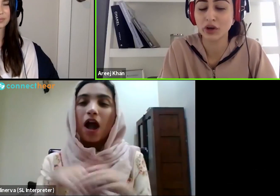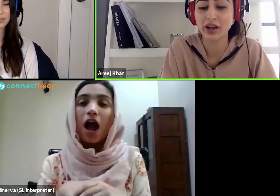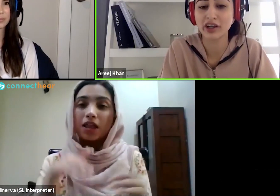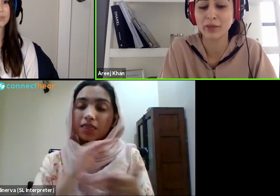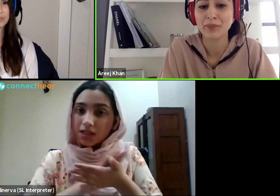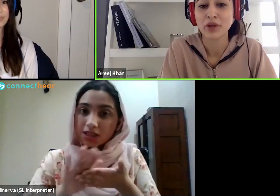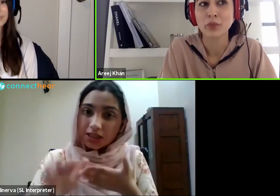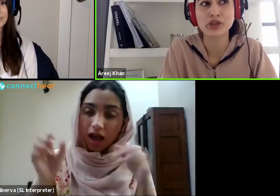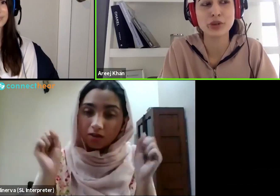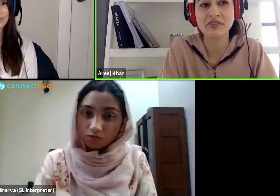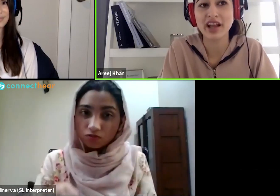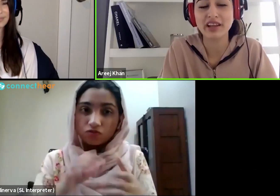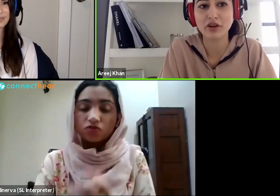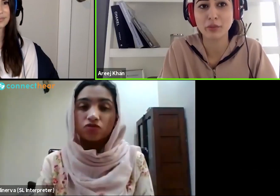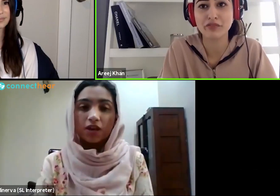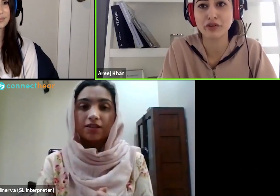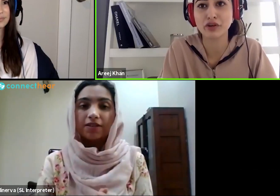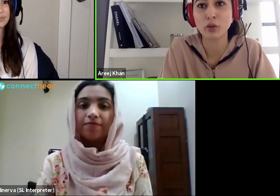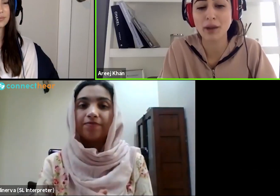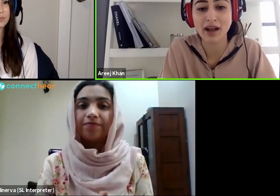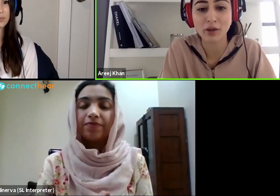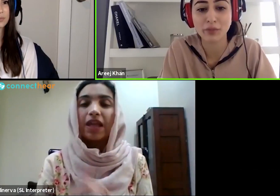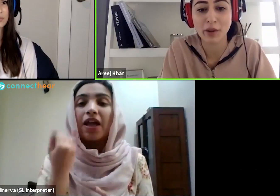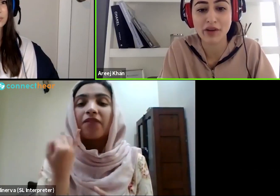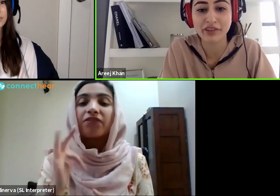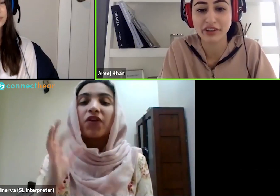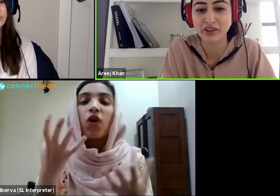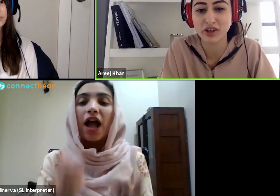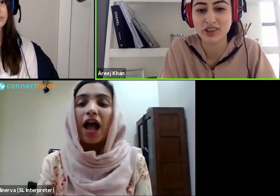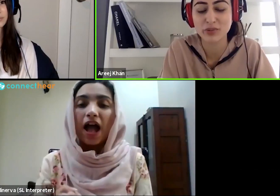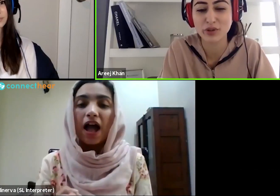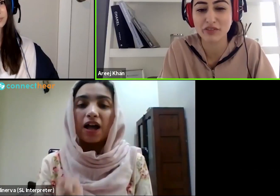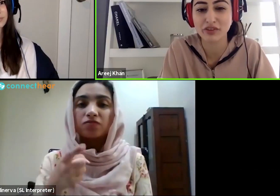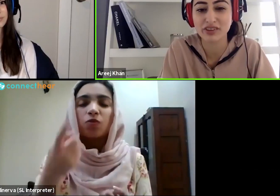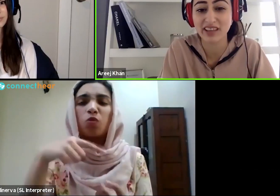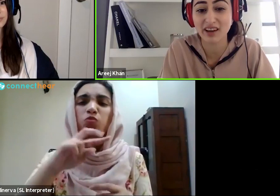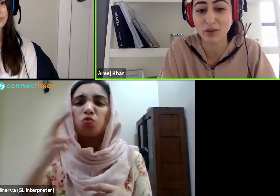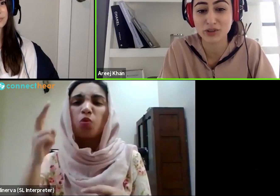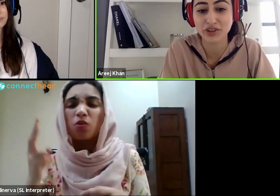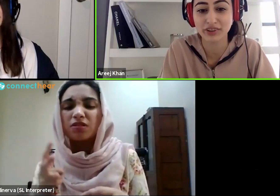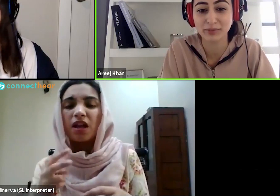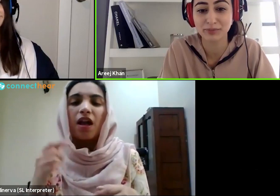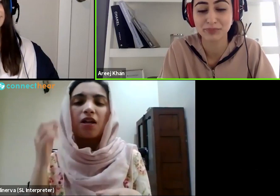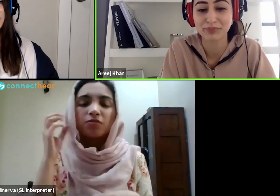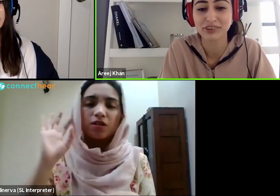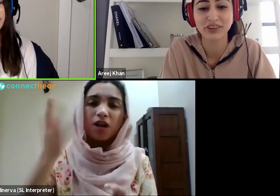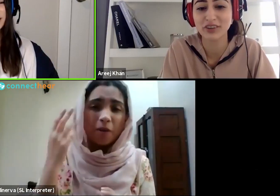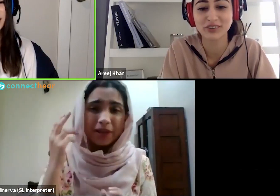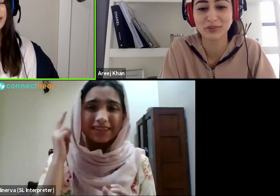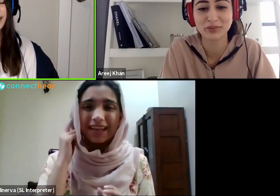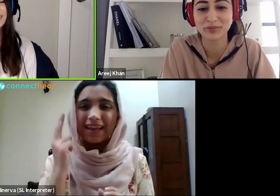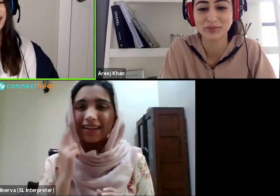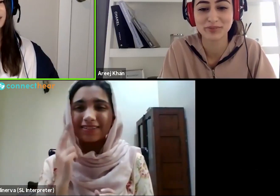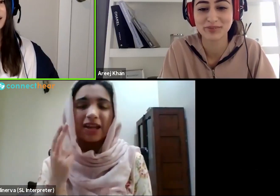you are. And would you have any other way, if you could go back without having hearing loss, would you ever take that option? No. And